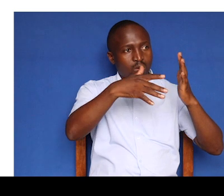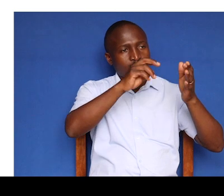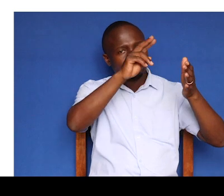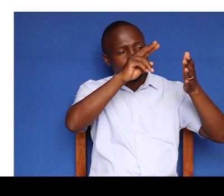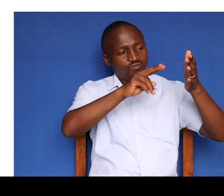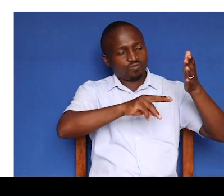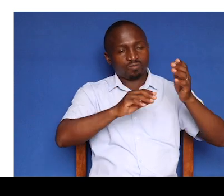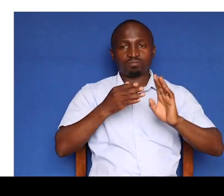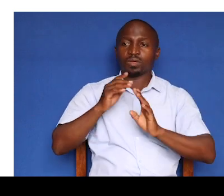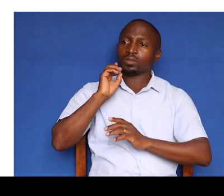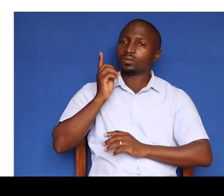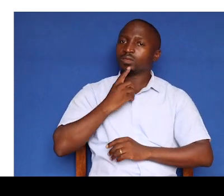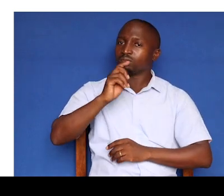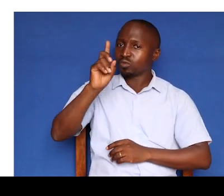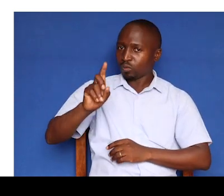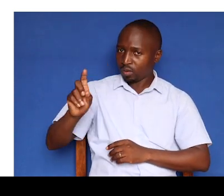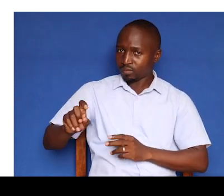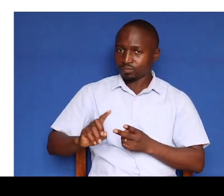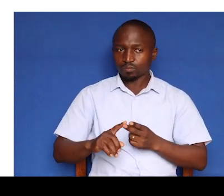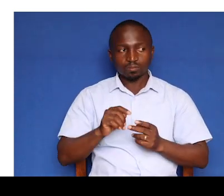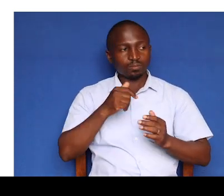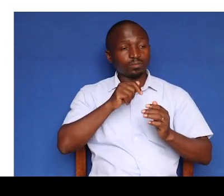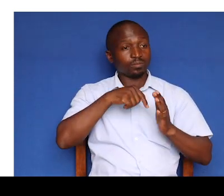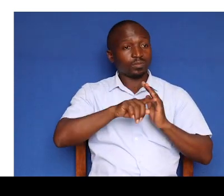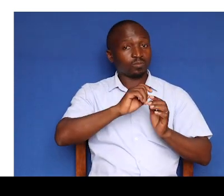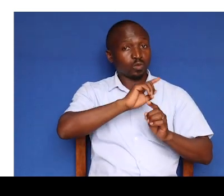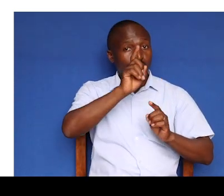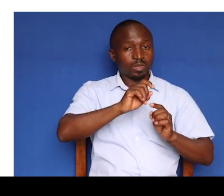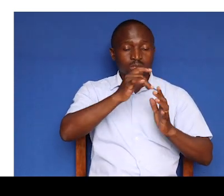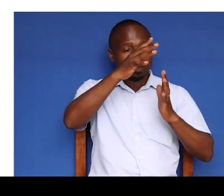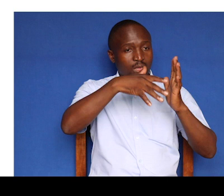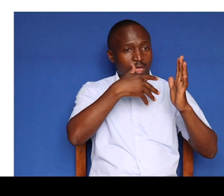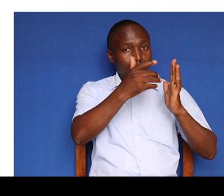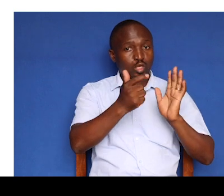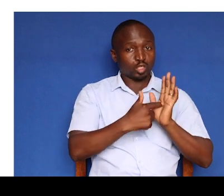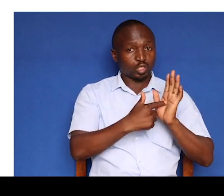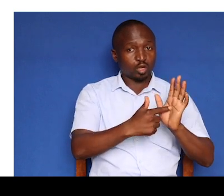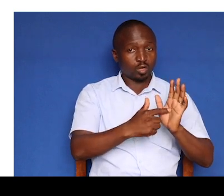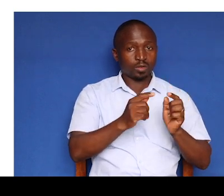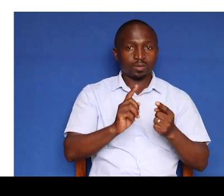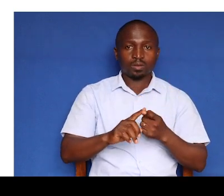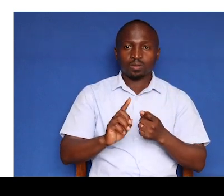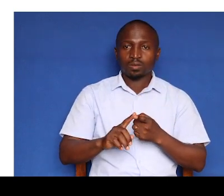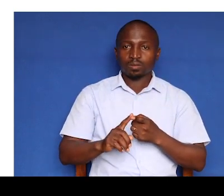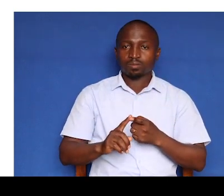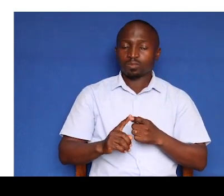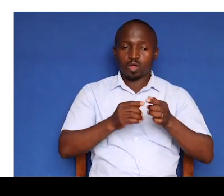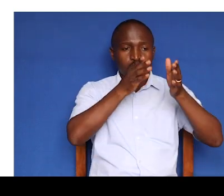following questions. So in our question, we have table here. The table shows